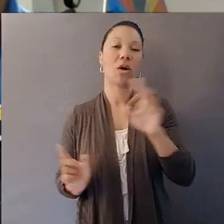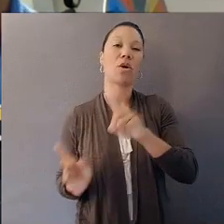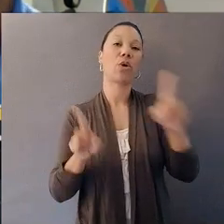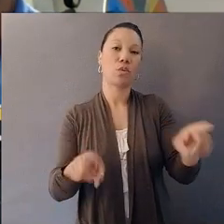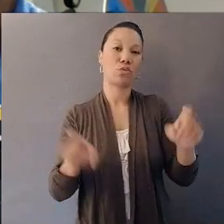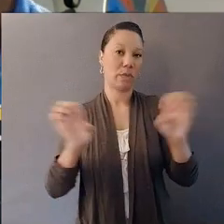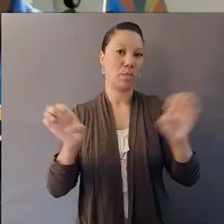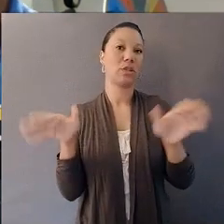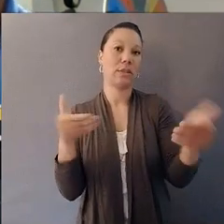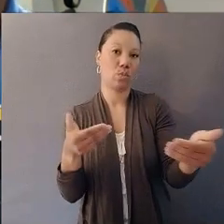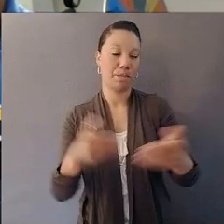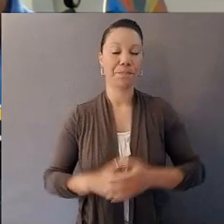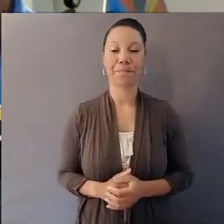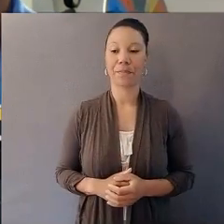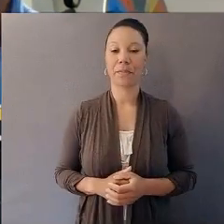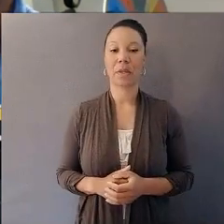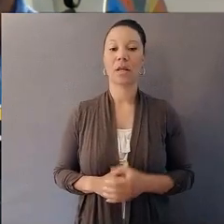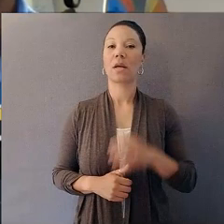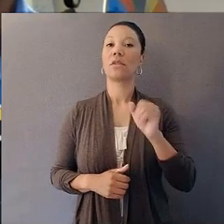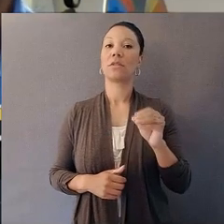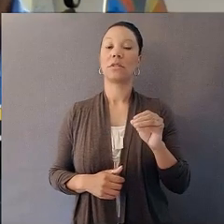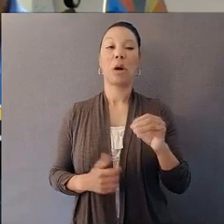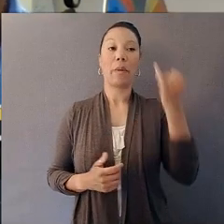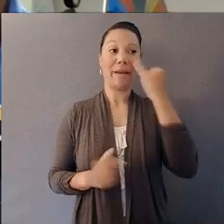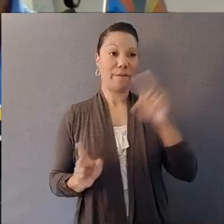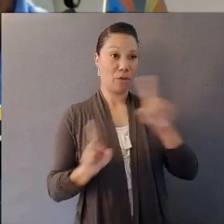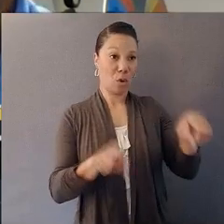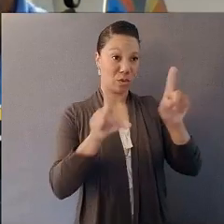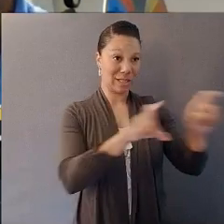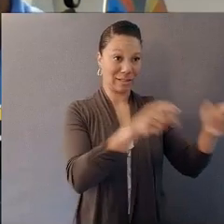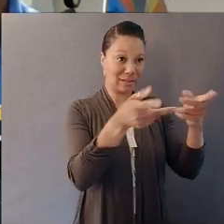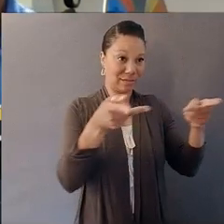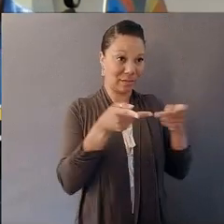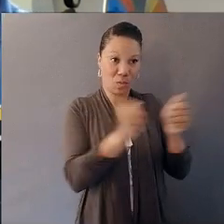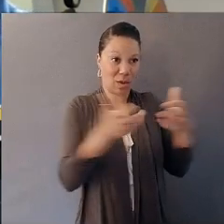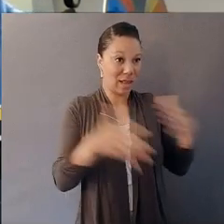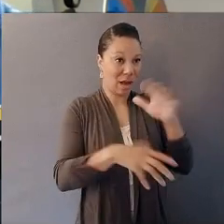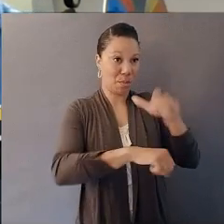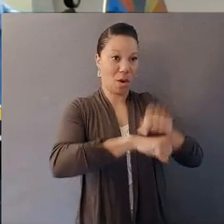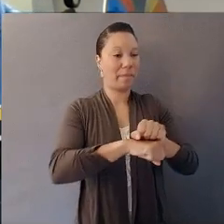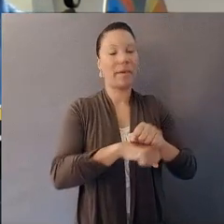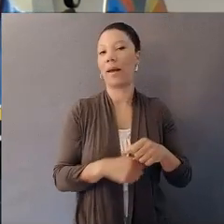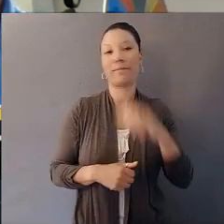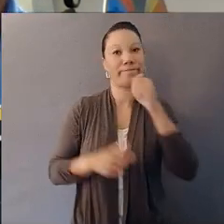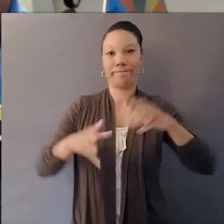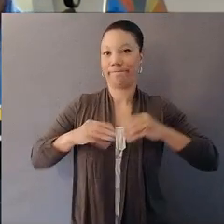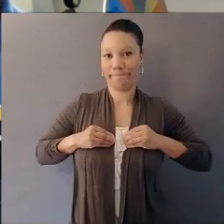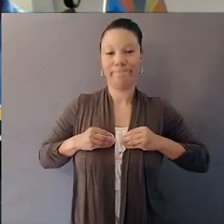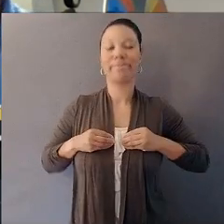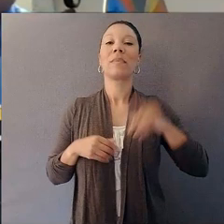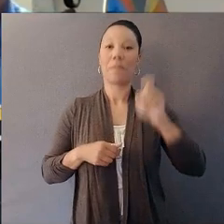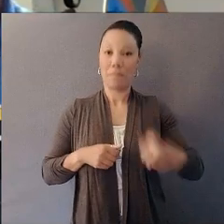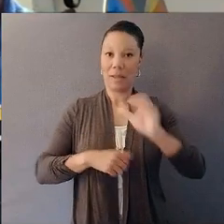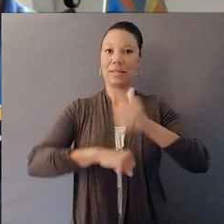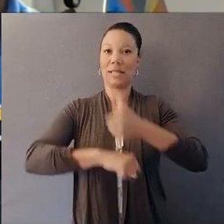the emergency room. So walk-ups won't be accepted, and it's only by appointment, and participants must come to their